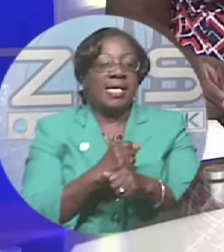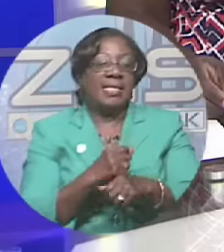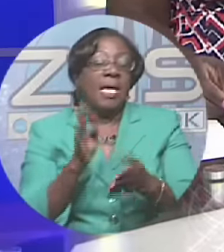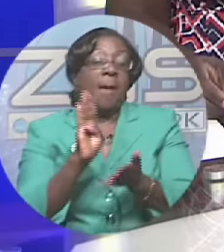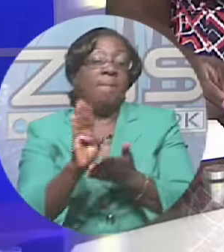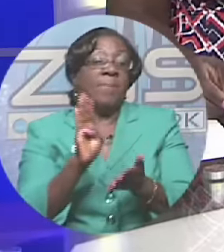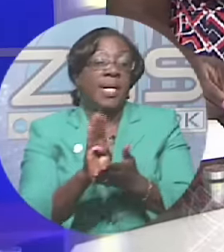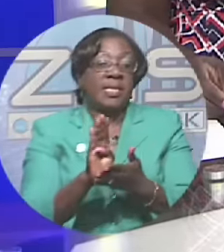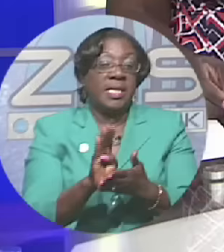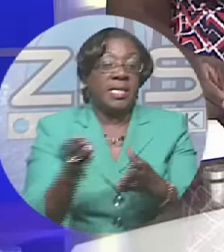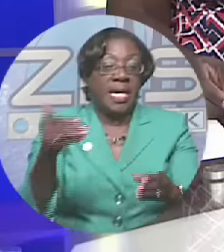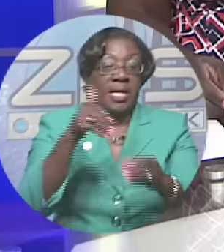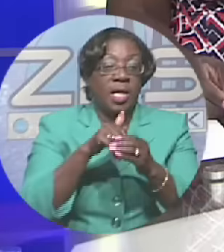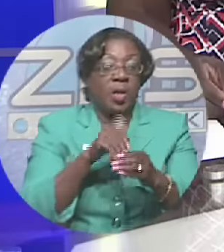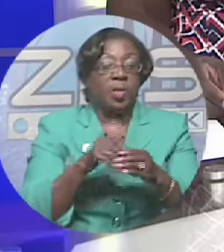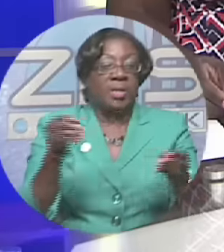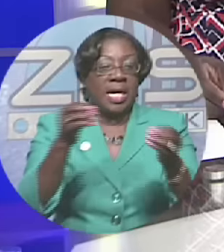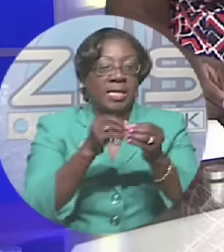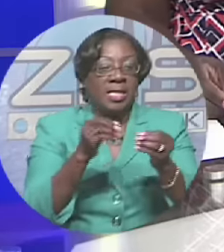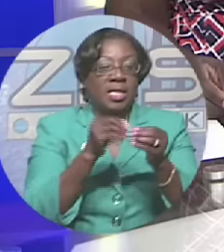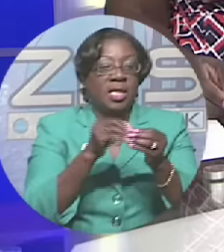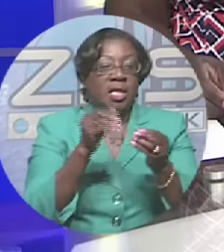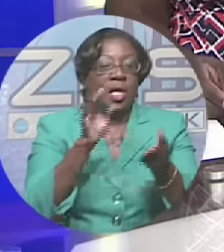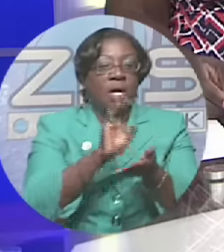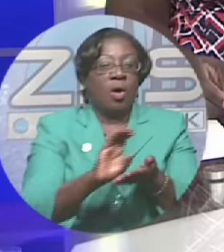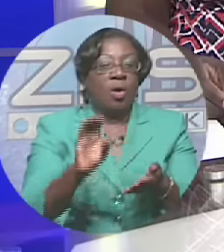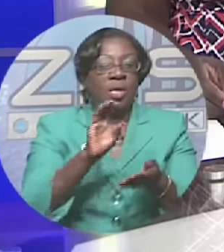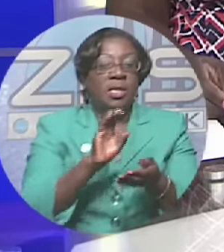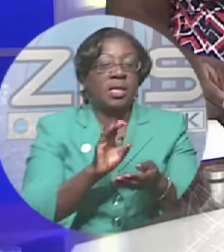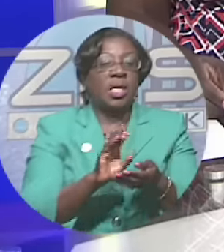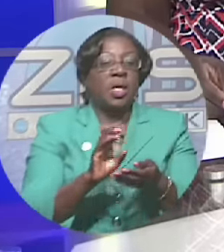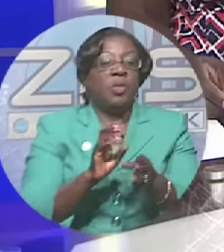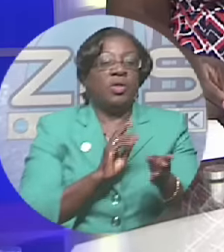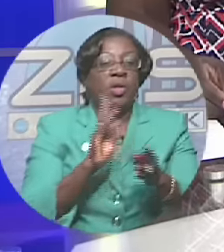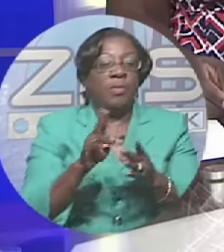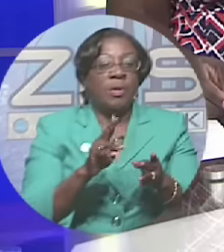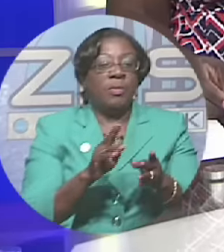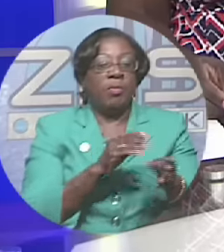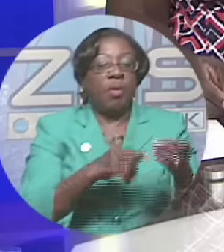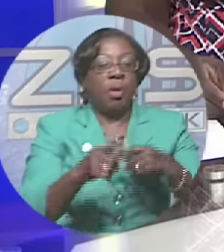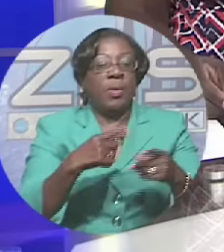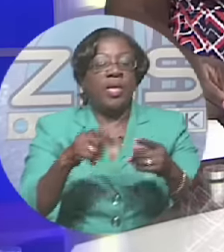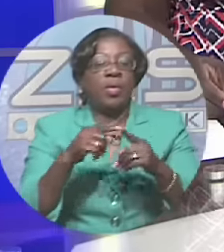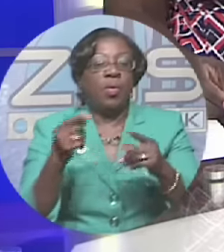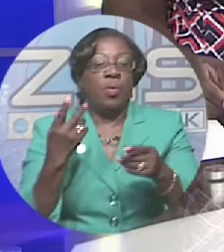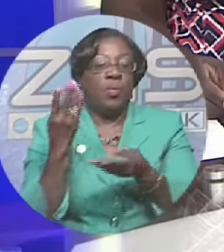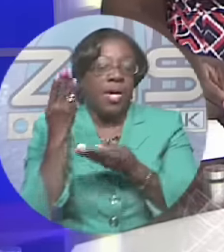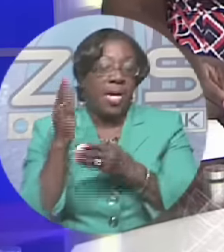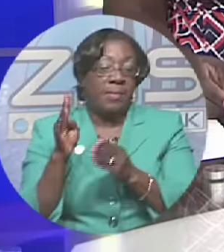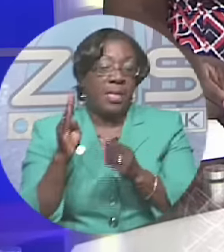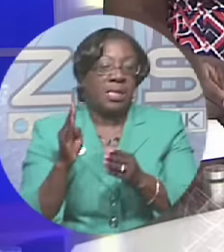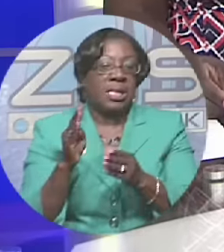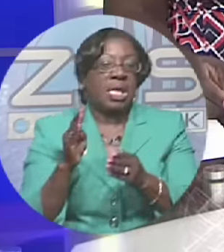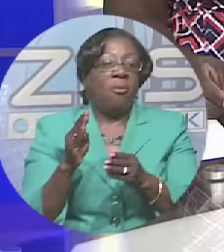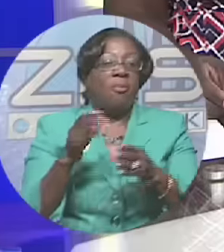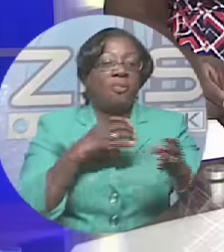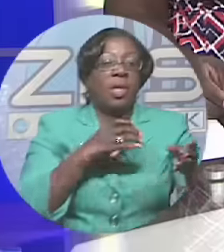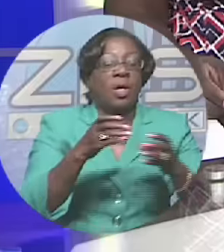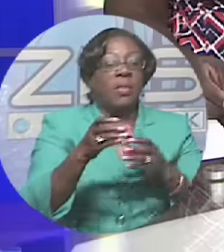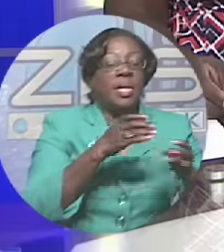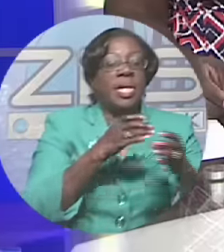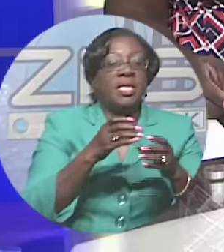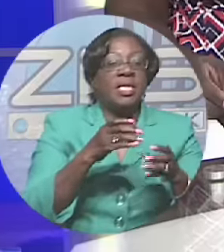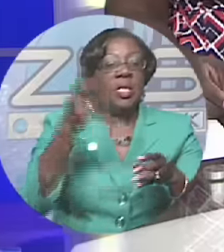2016-2017 budget includes additional cost-cutting measures, which will bring more relief to Bahamians. During the communication, the Prime Minister